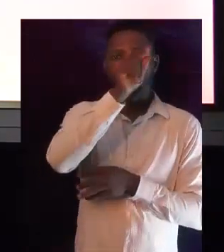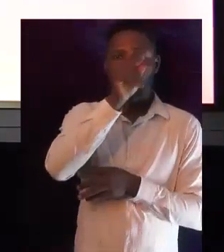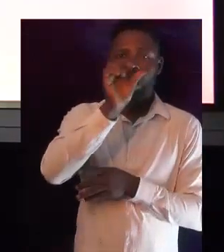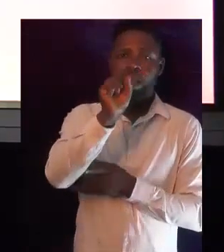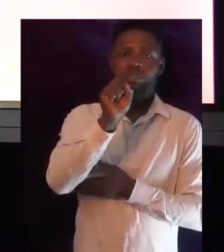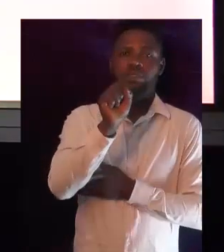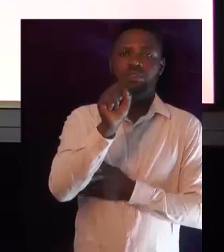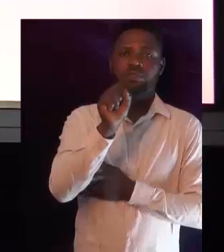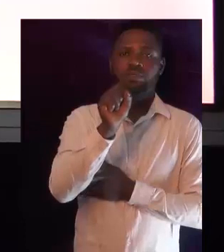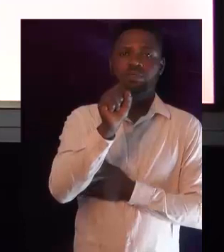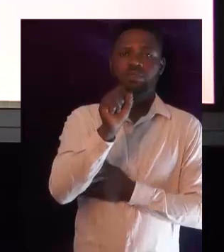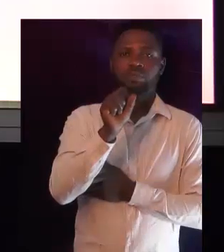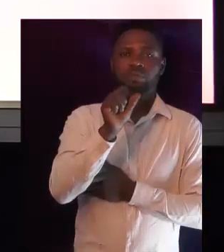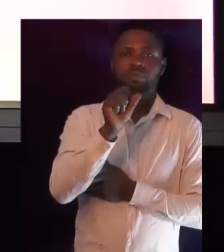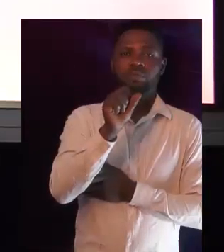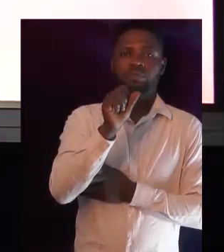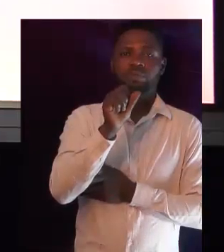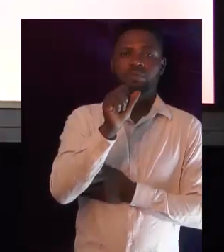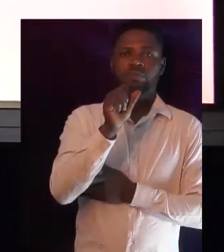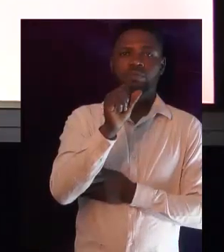and S.